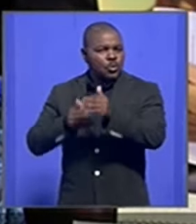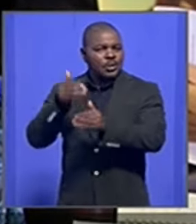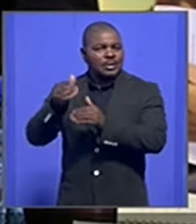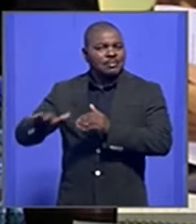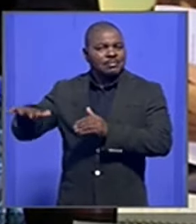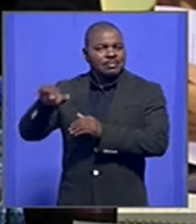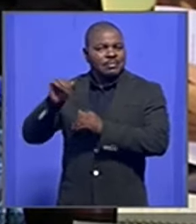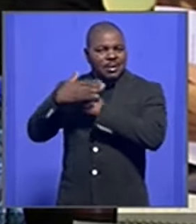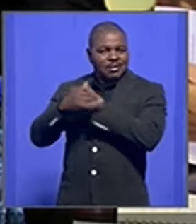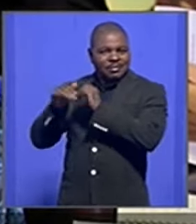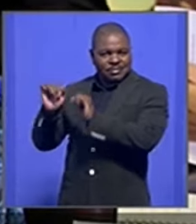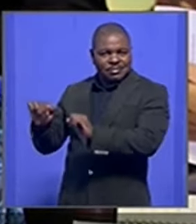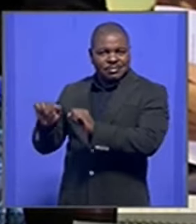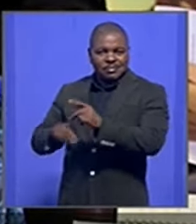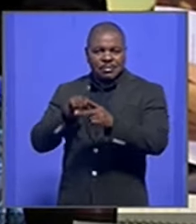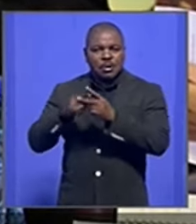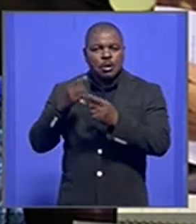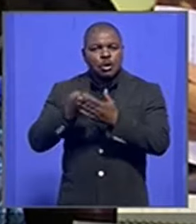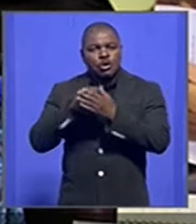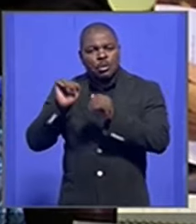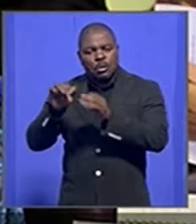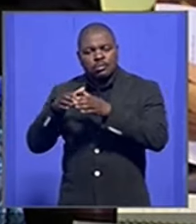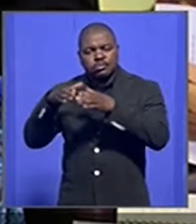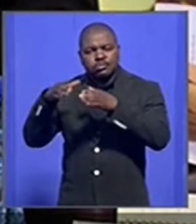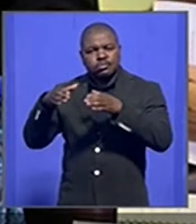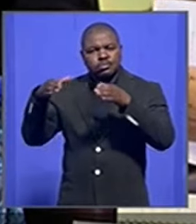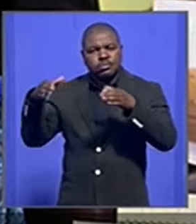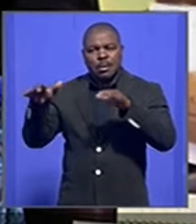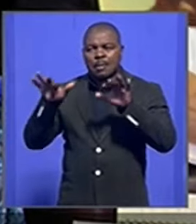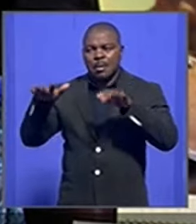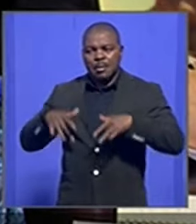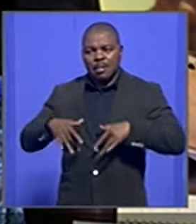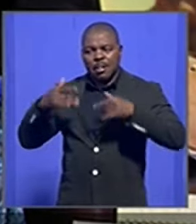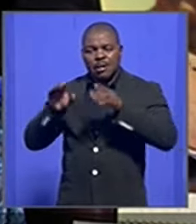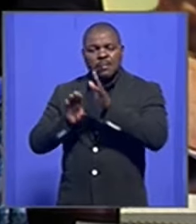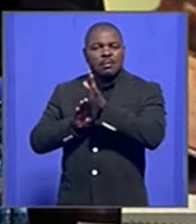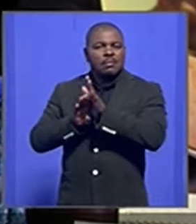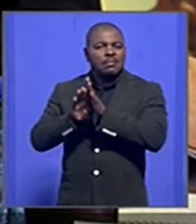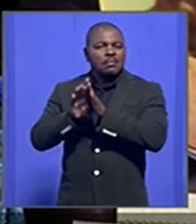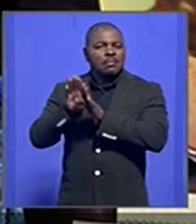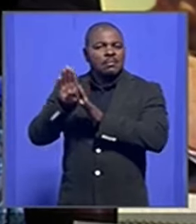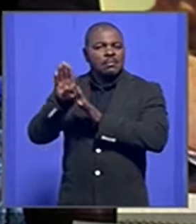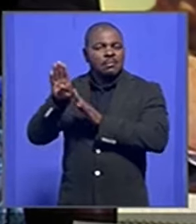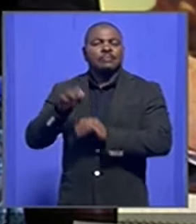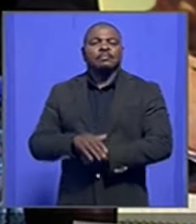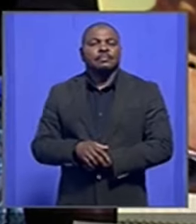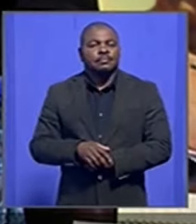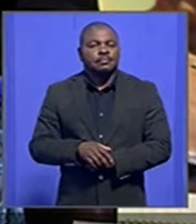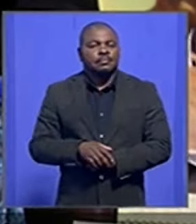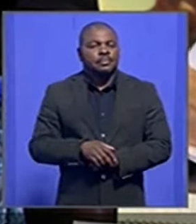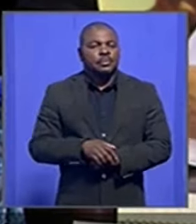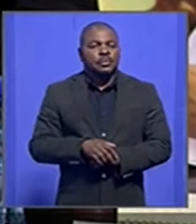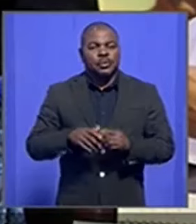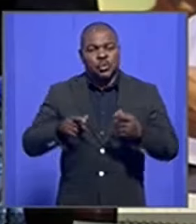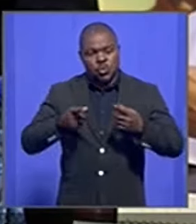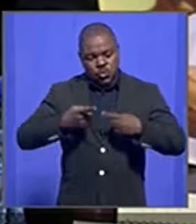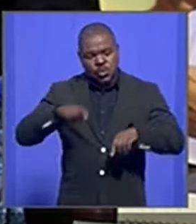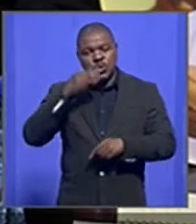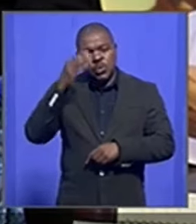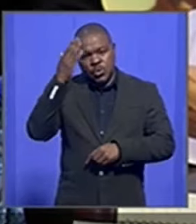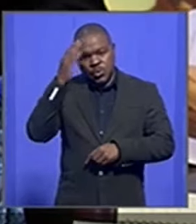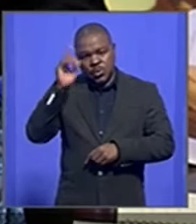Vietnam to grow your economy, to improve the lives of the people of Vietnam. And we know that